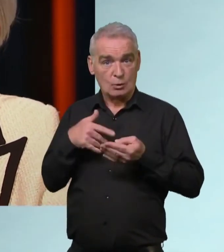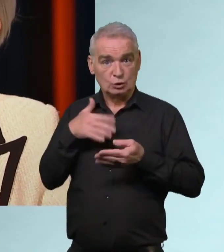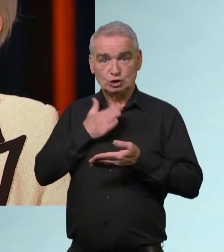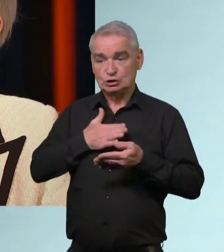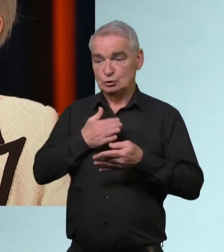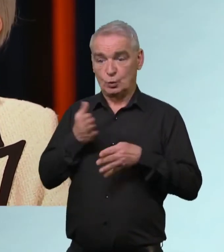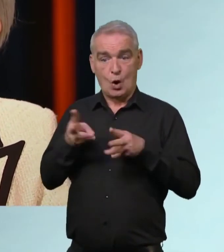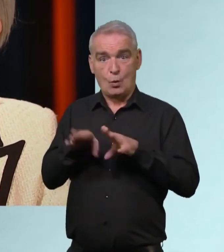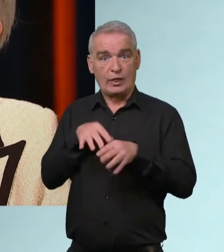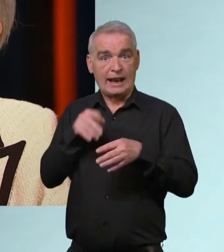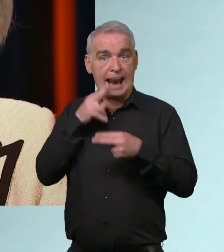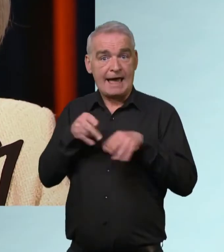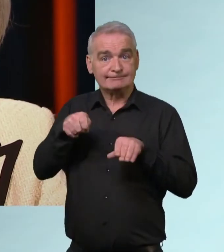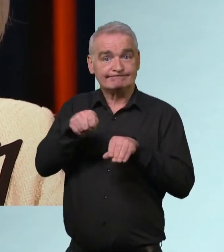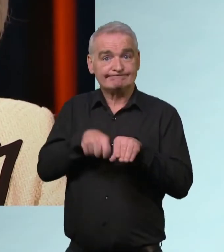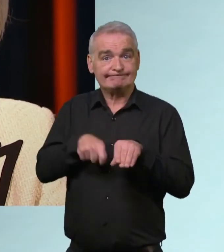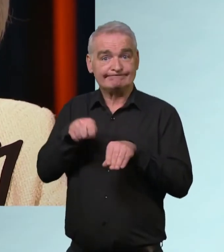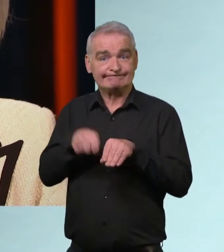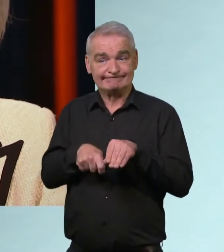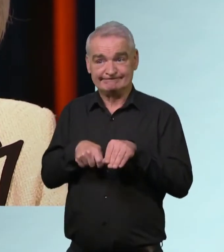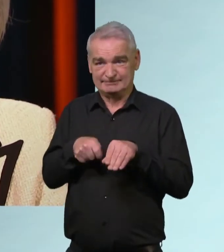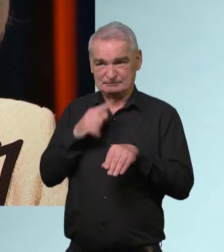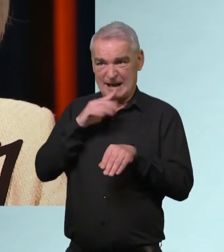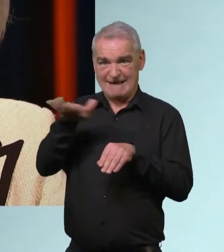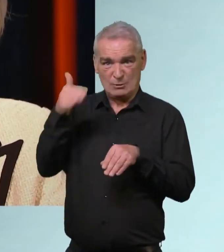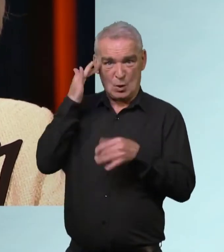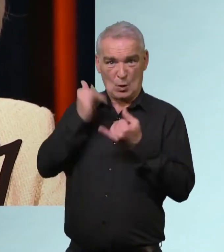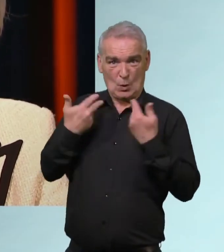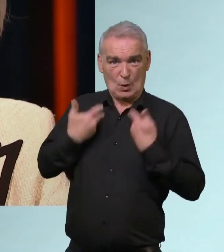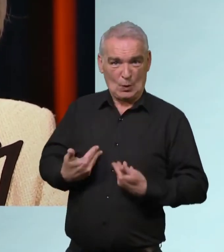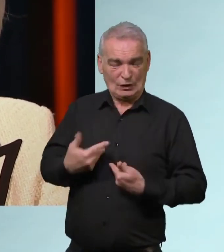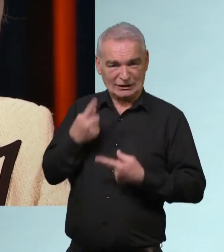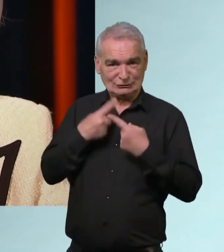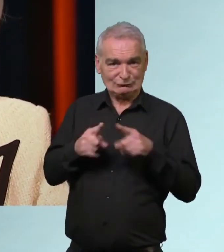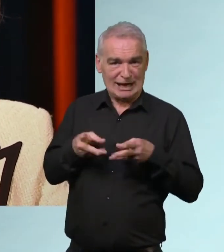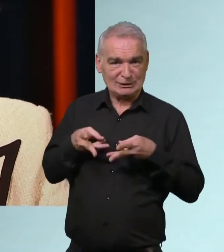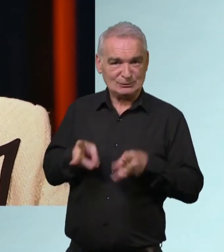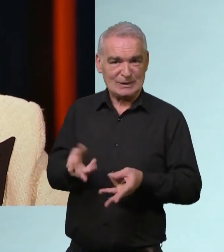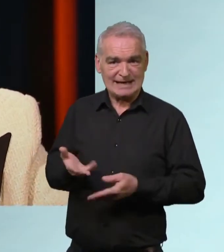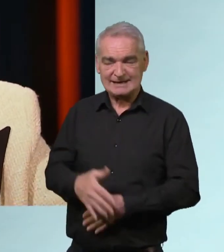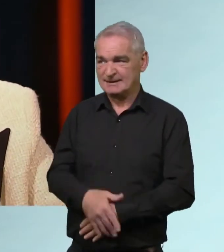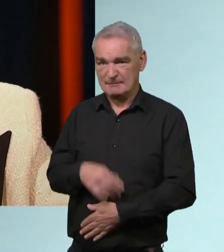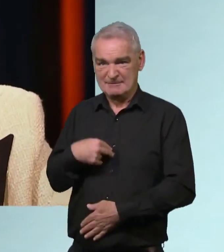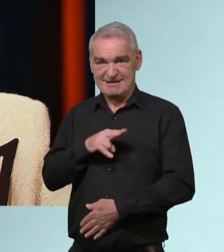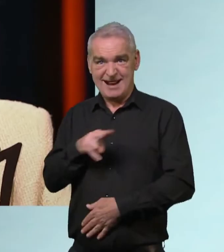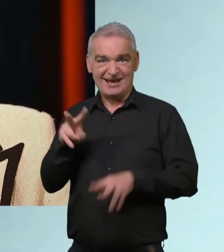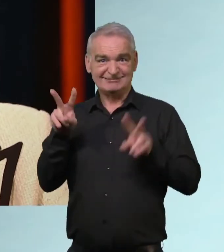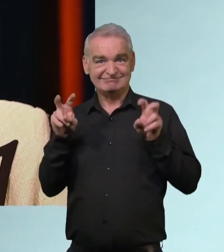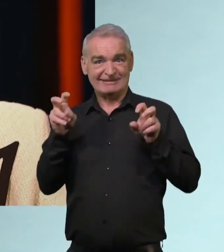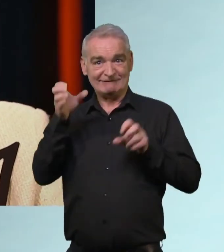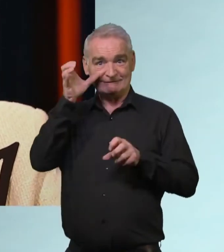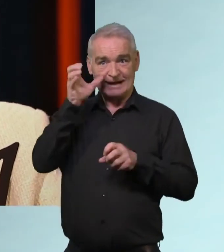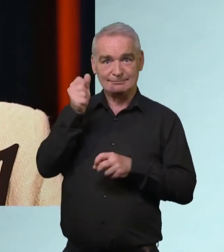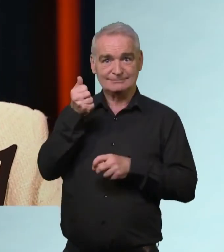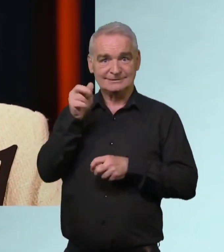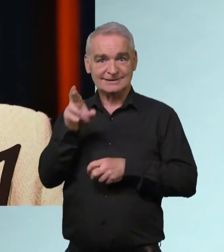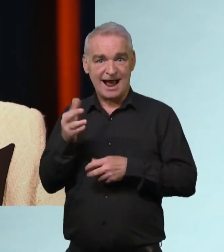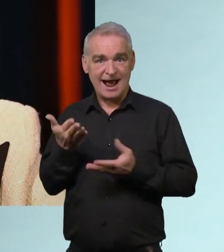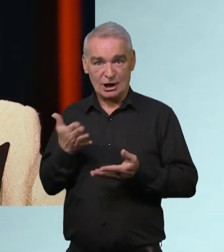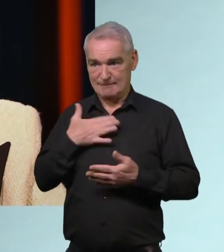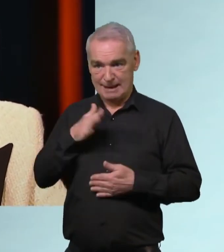seems bizarre to me. But you then just have to say, right, you're not a film star, dear. You're a forensic